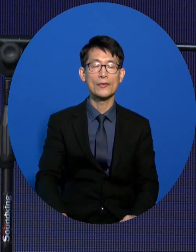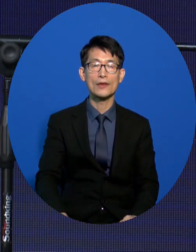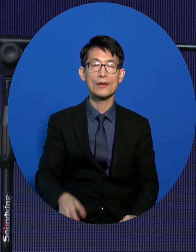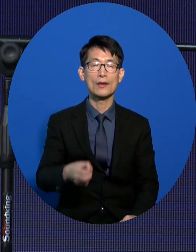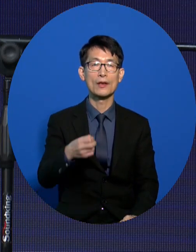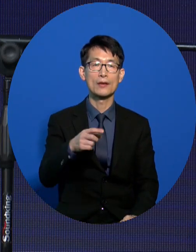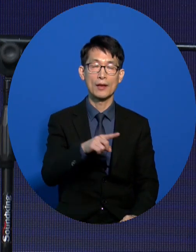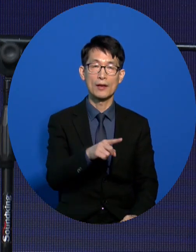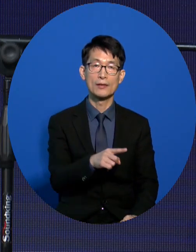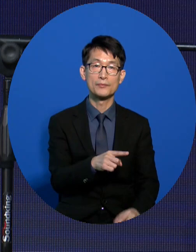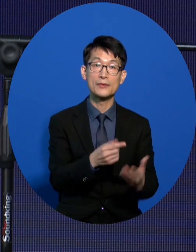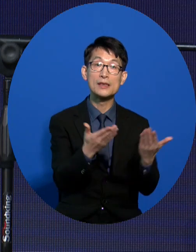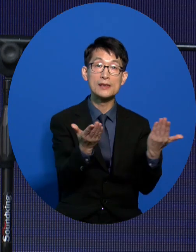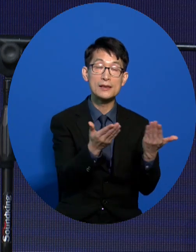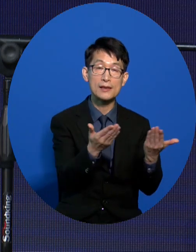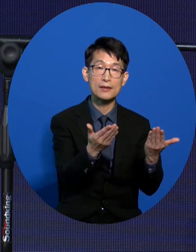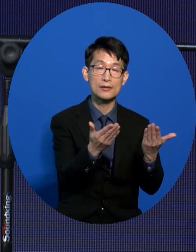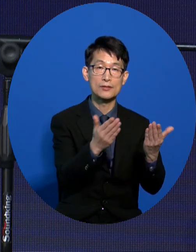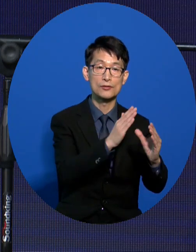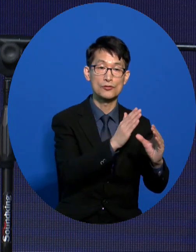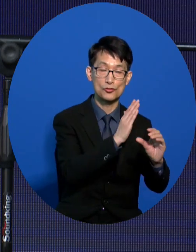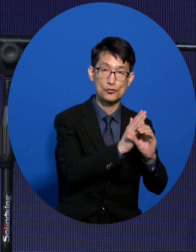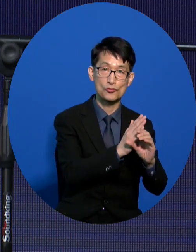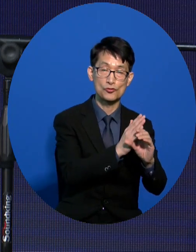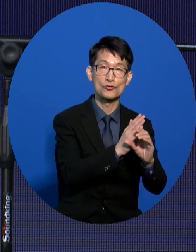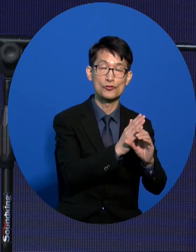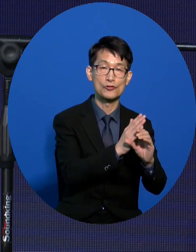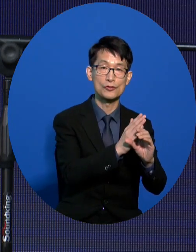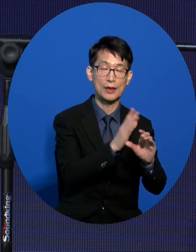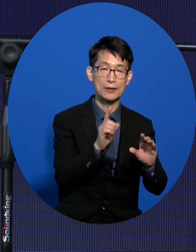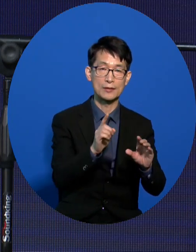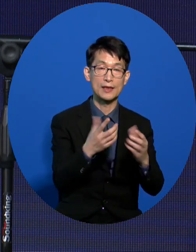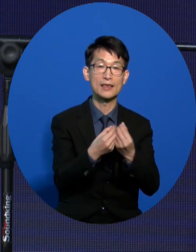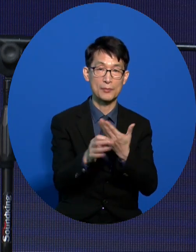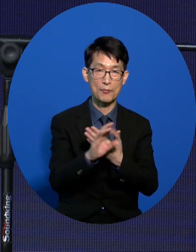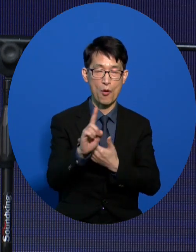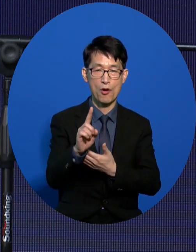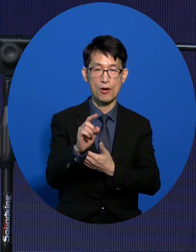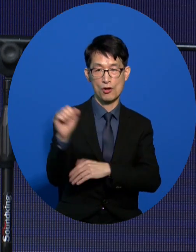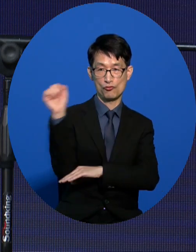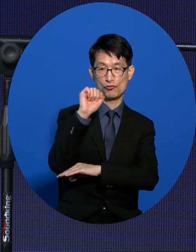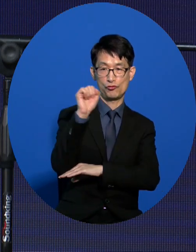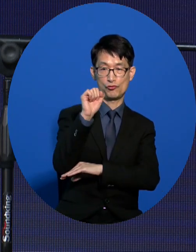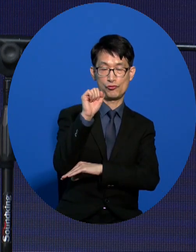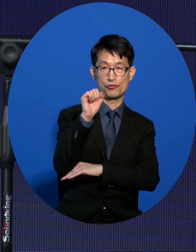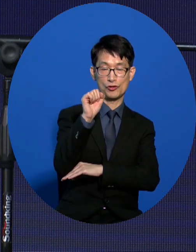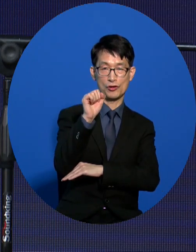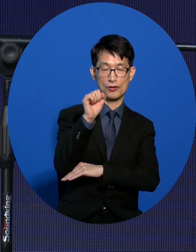service. So I think that